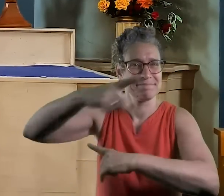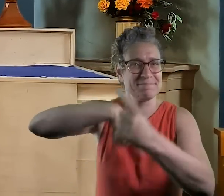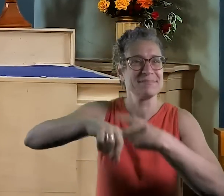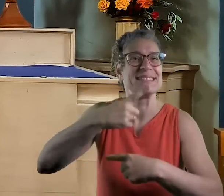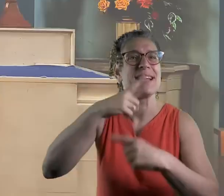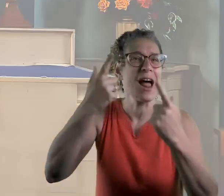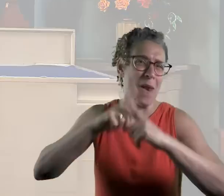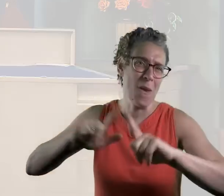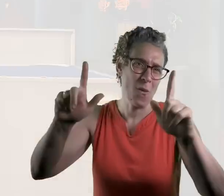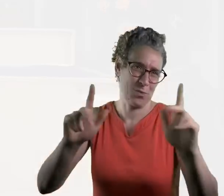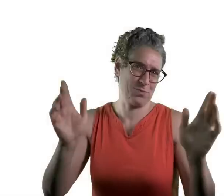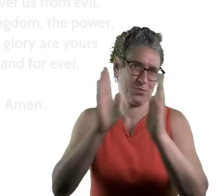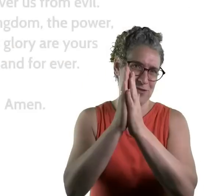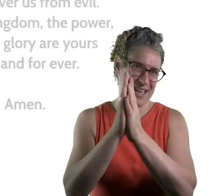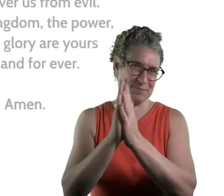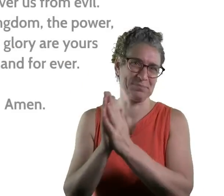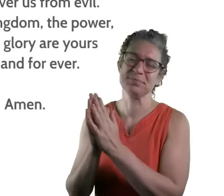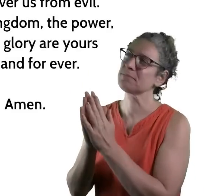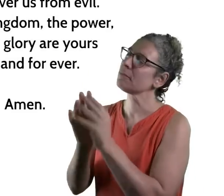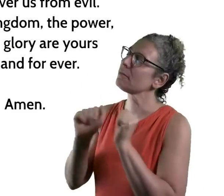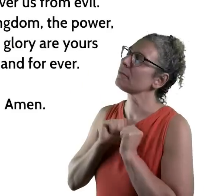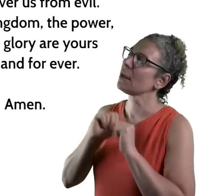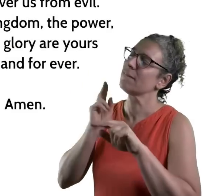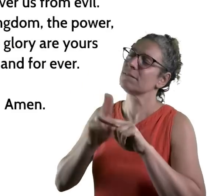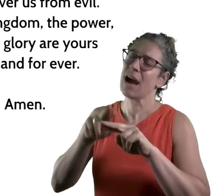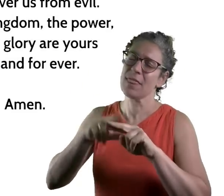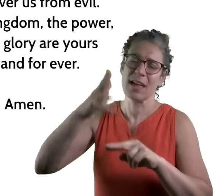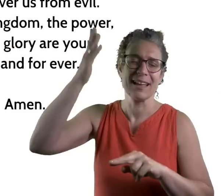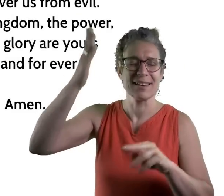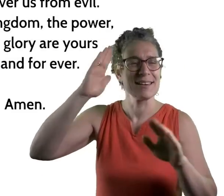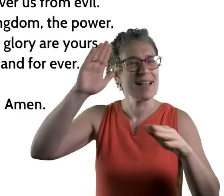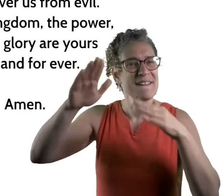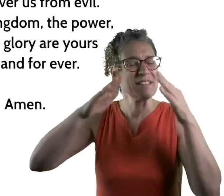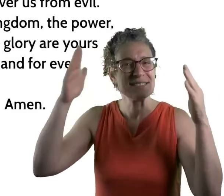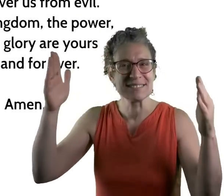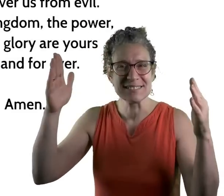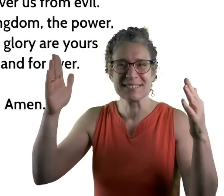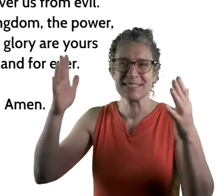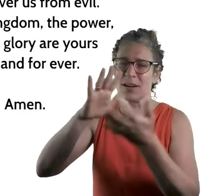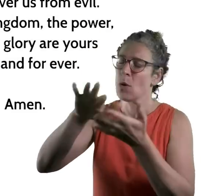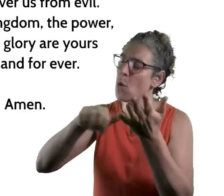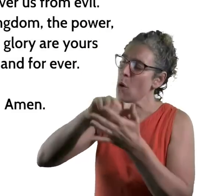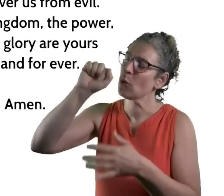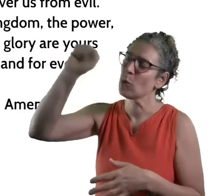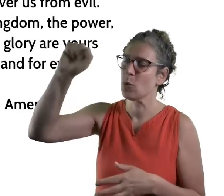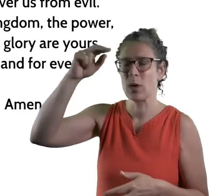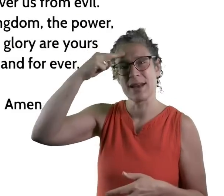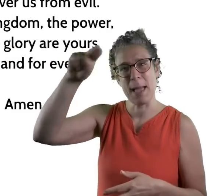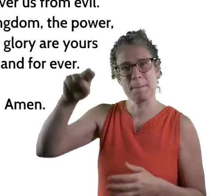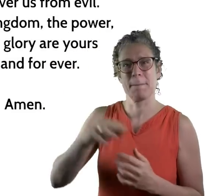together the Lord's Prayer. Our Father in heaven, hallowed be your